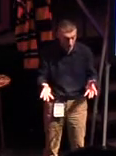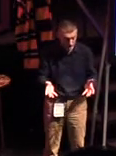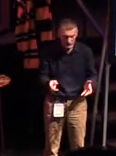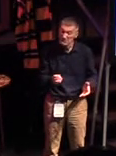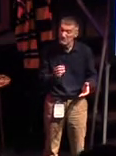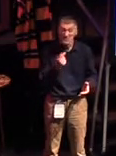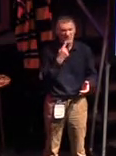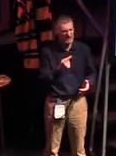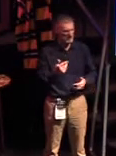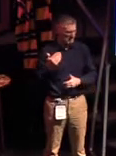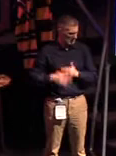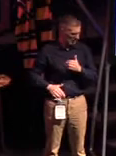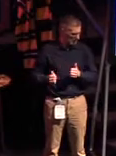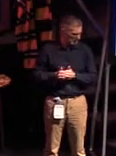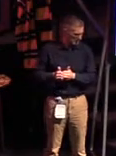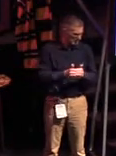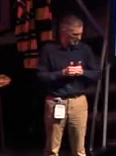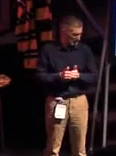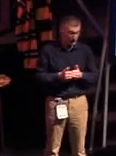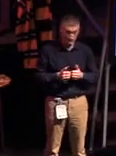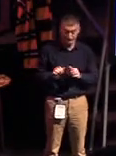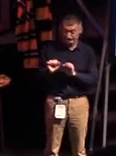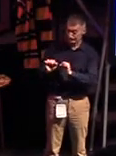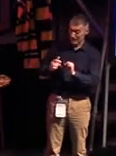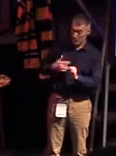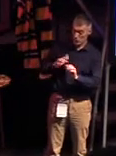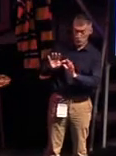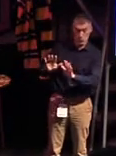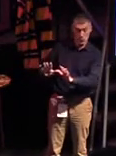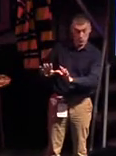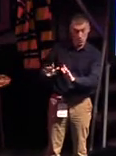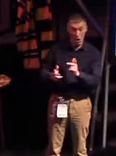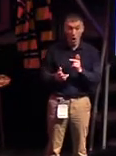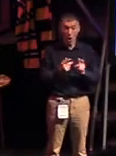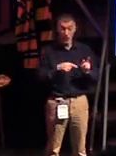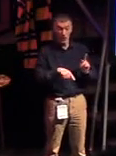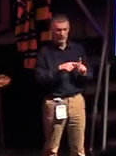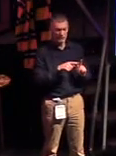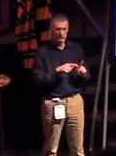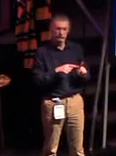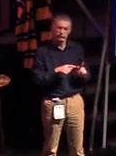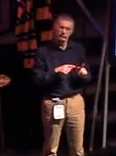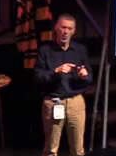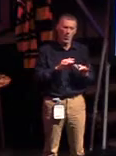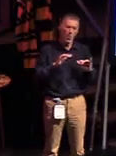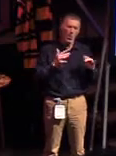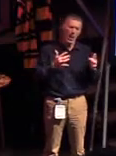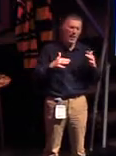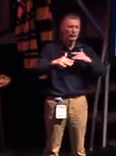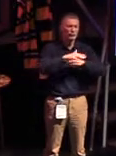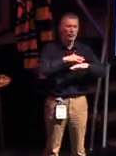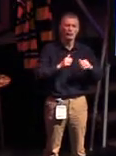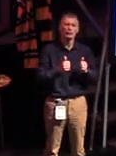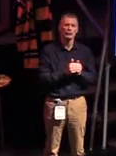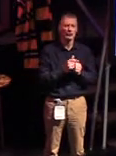it. And then there are also those that want to digest the meaning of a social contract.